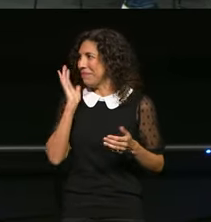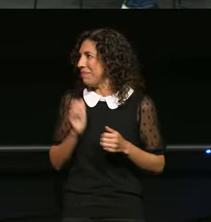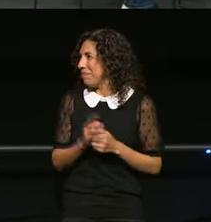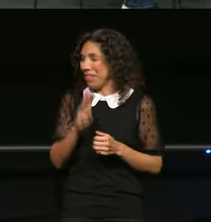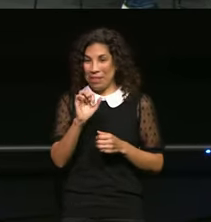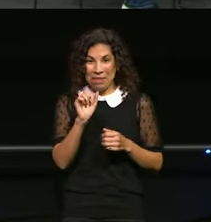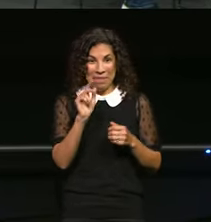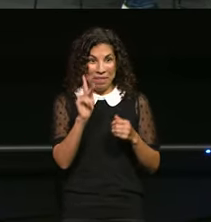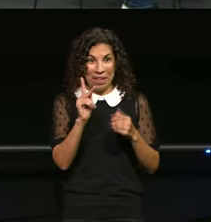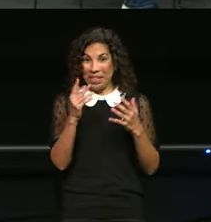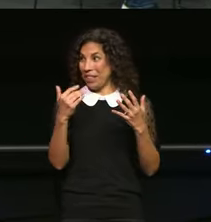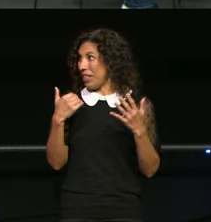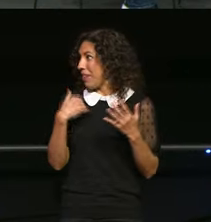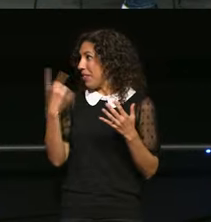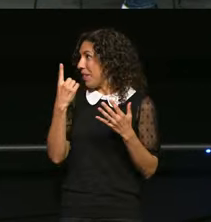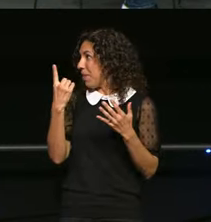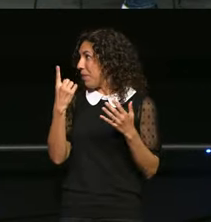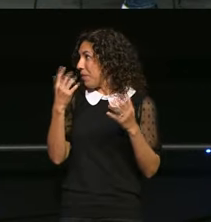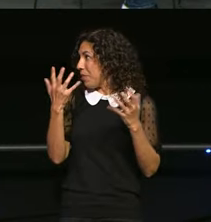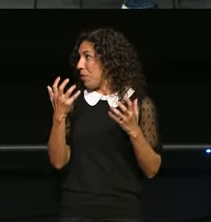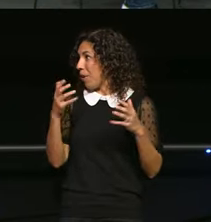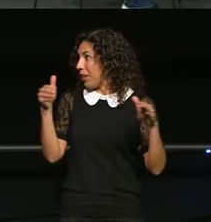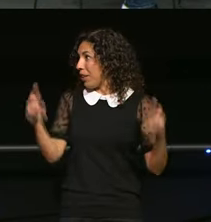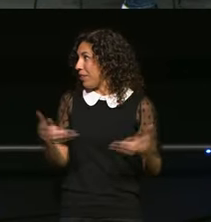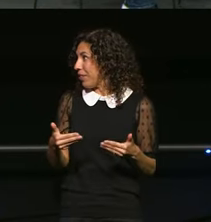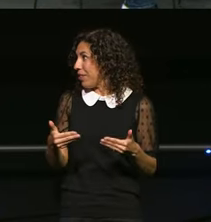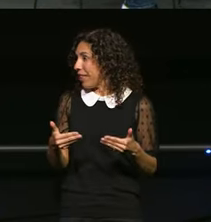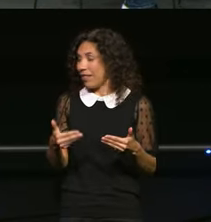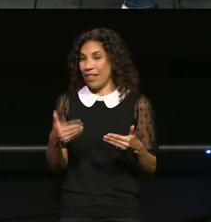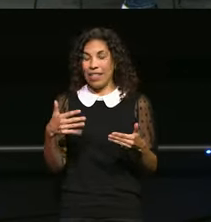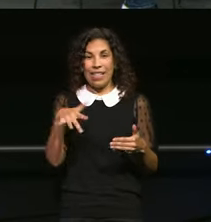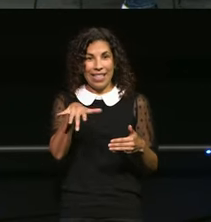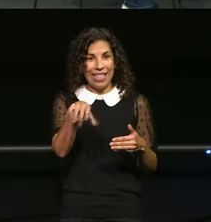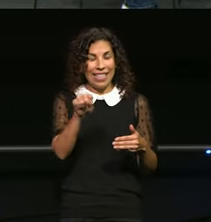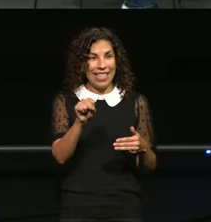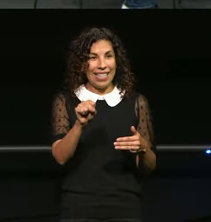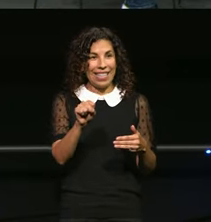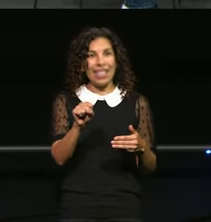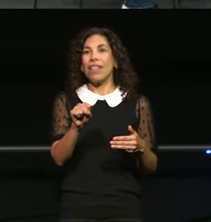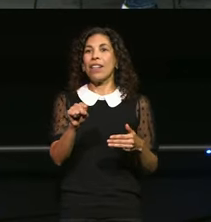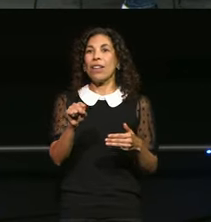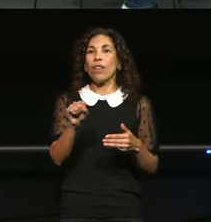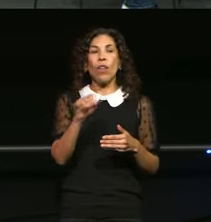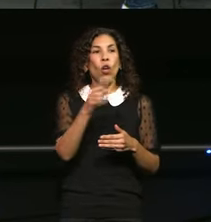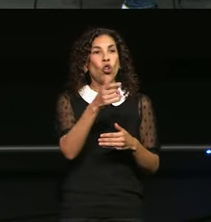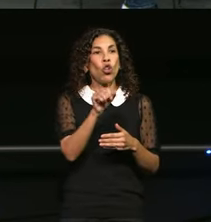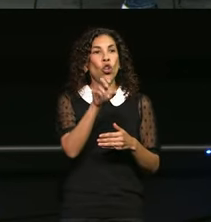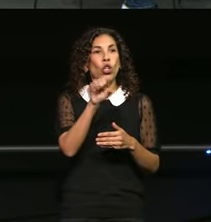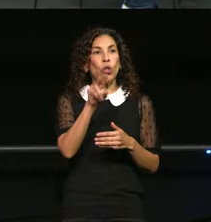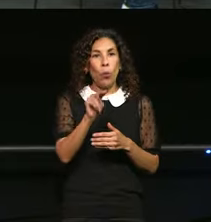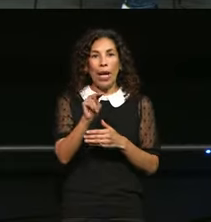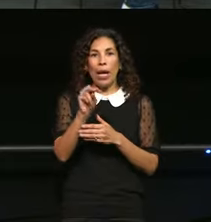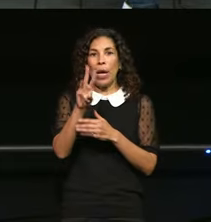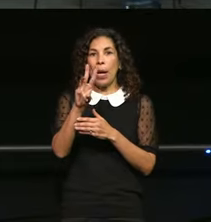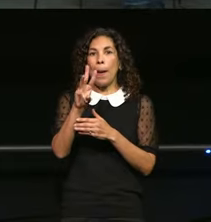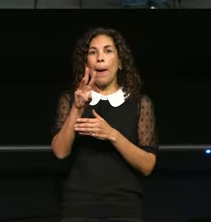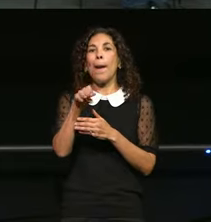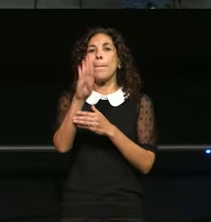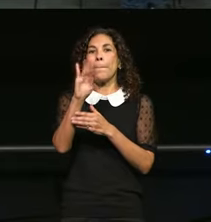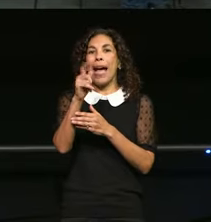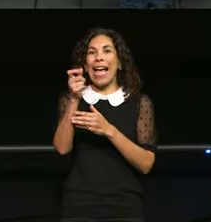Mark, do you have somebody here that you might want to introduce? Yes, we have our Godwin Baxter, the amazing Willem Dafoe.